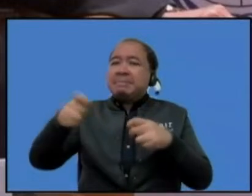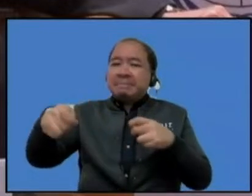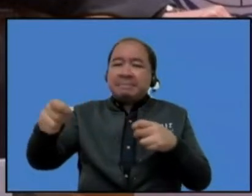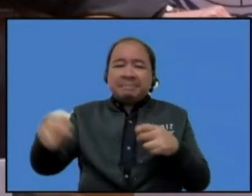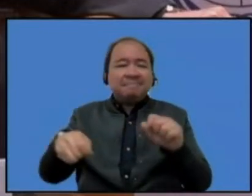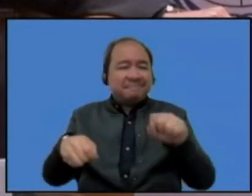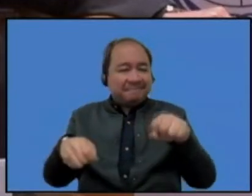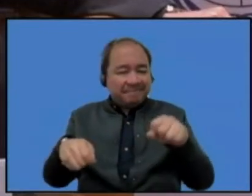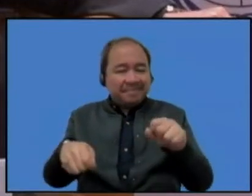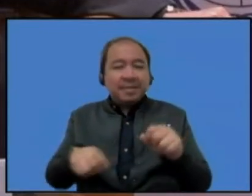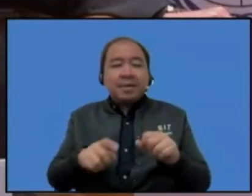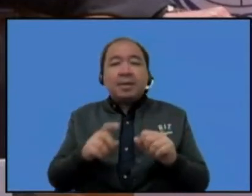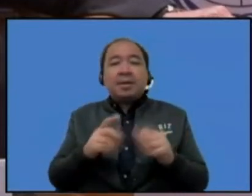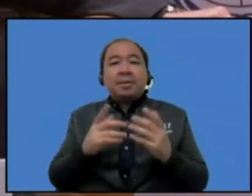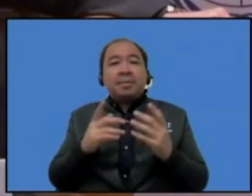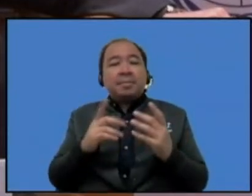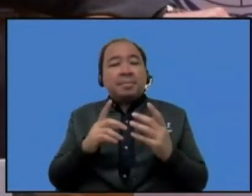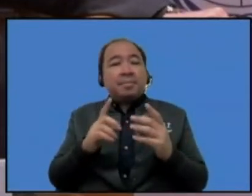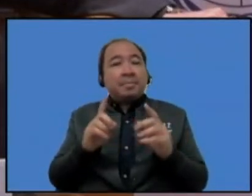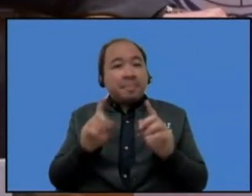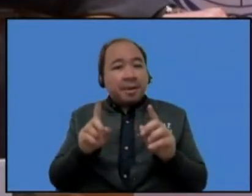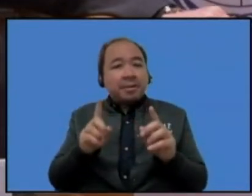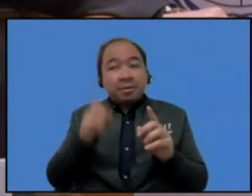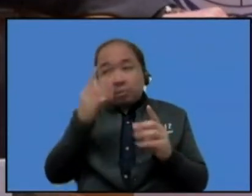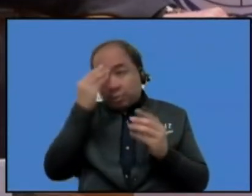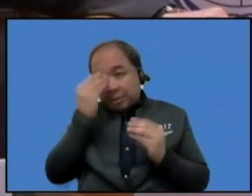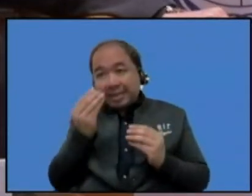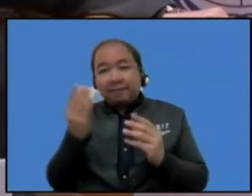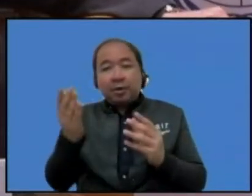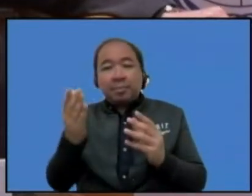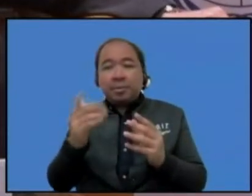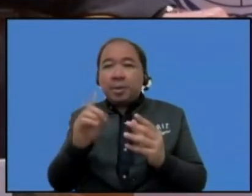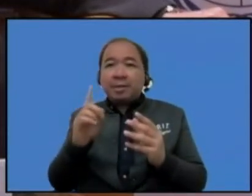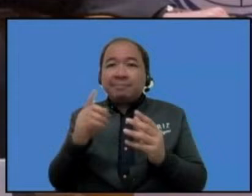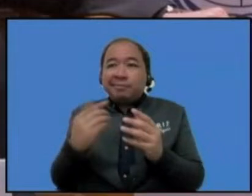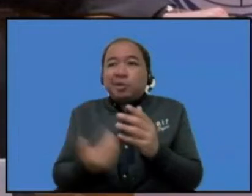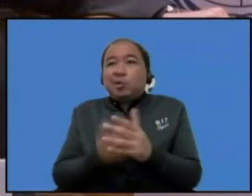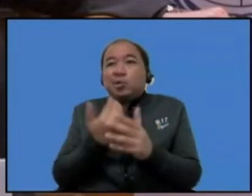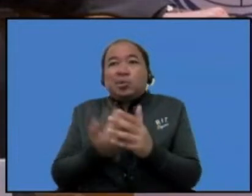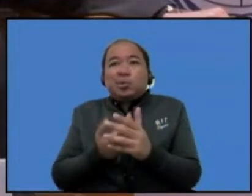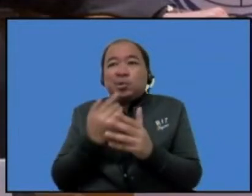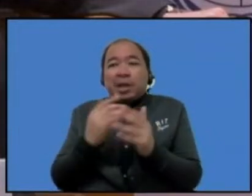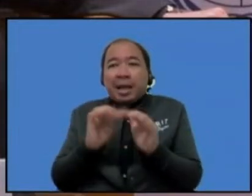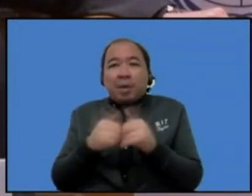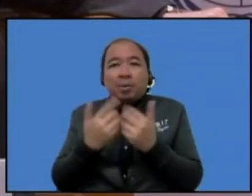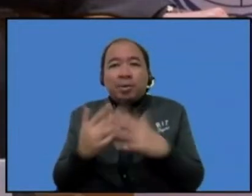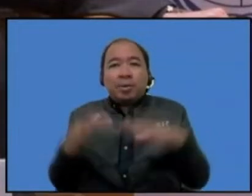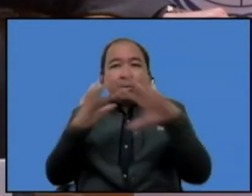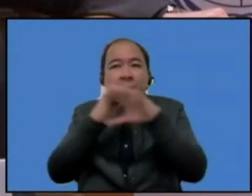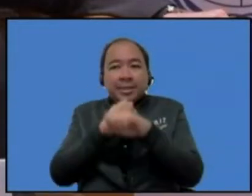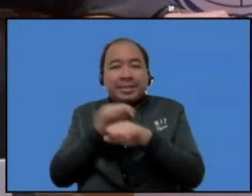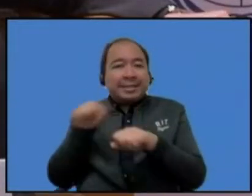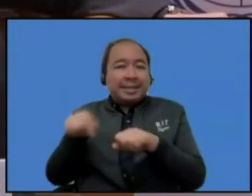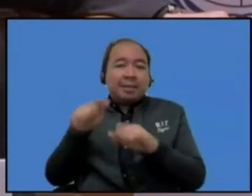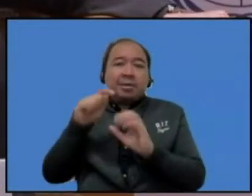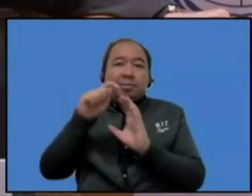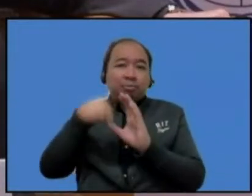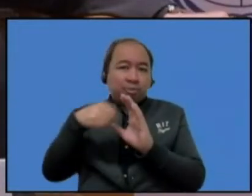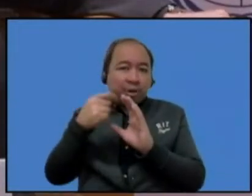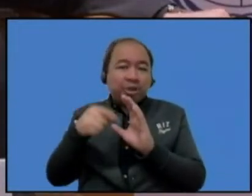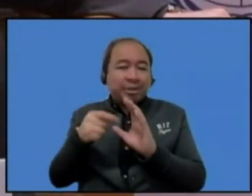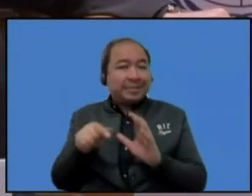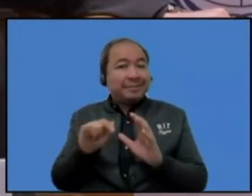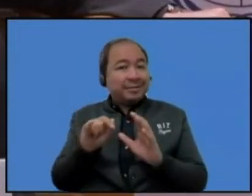course, we'll get back to you to provide the updates of the conclusion of that once it's done. And